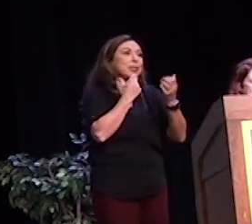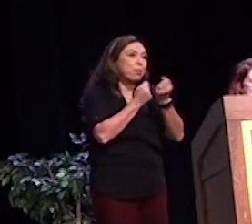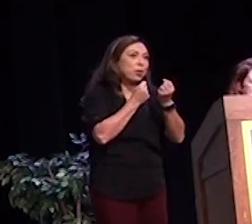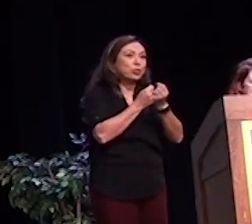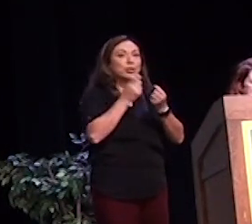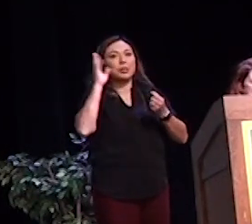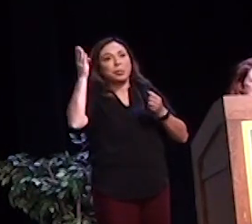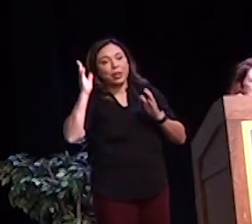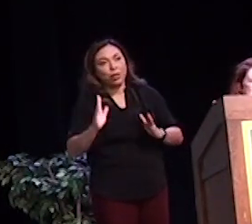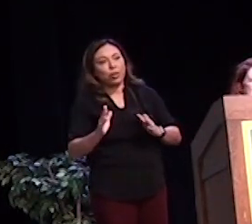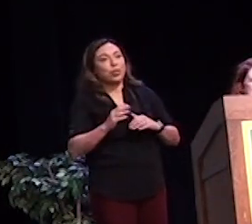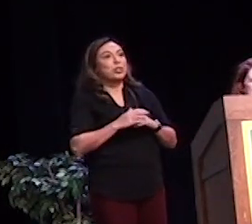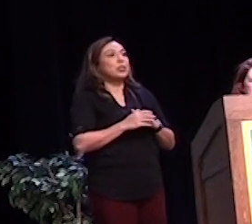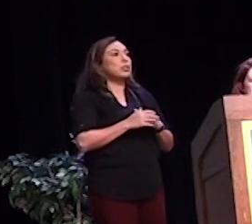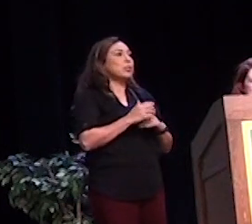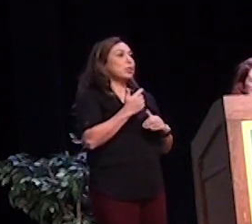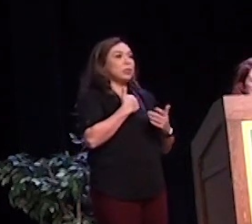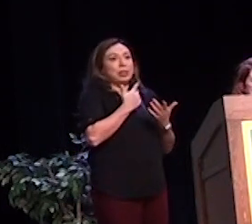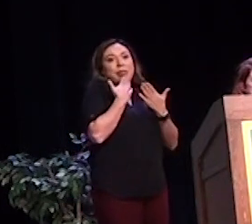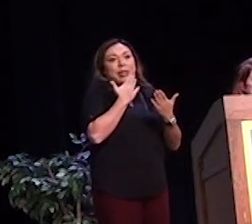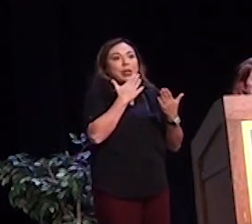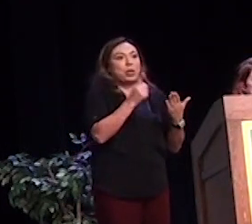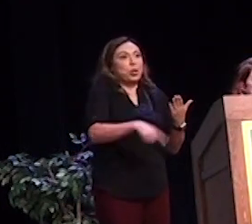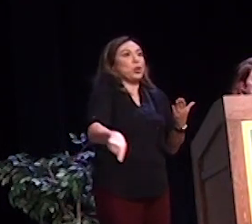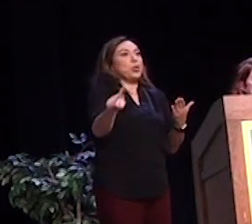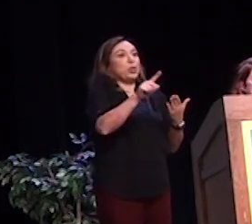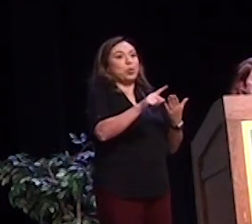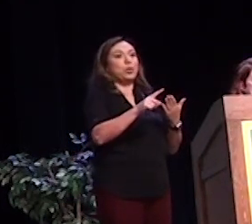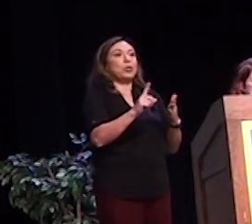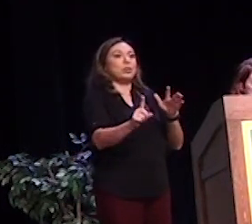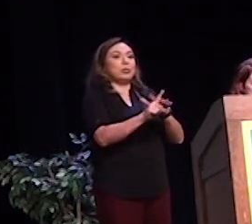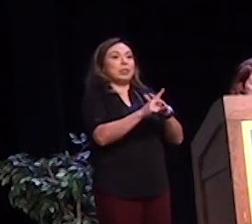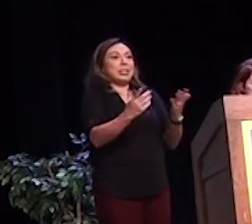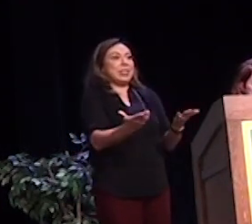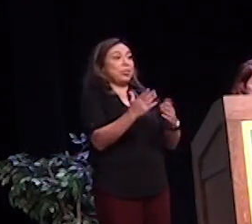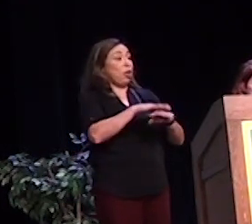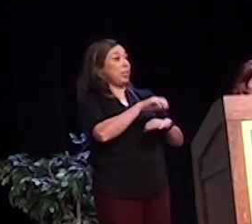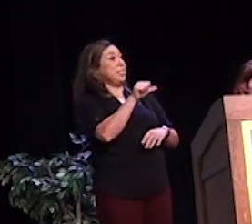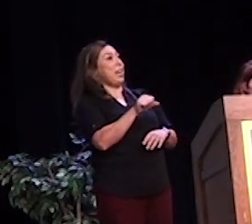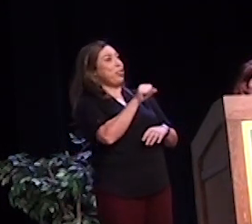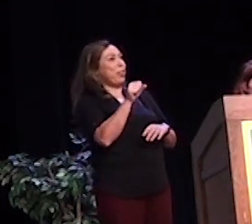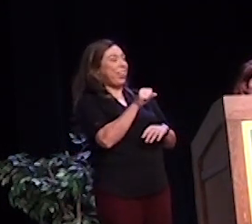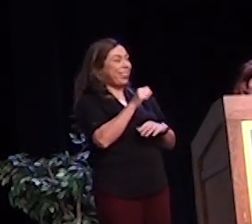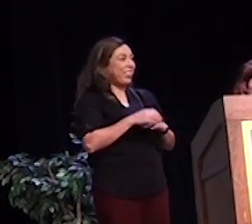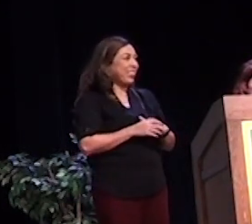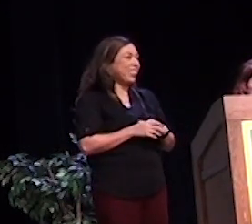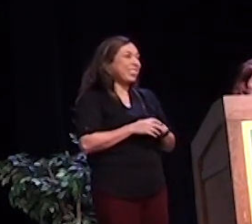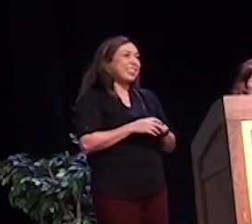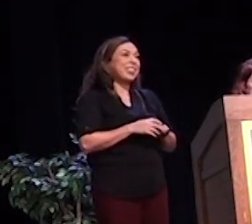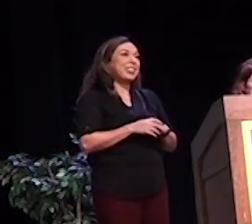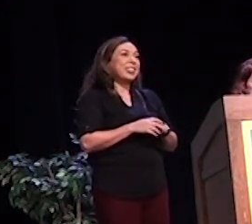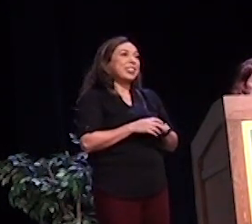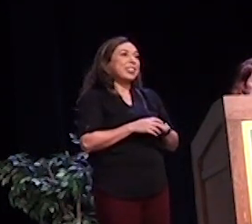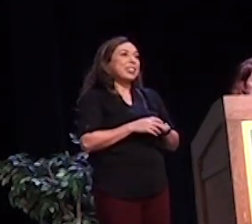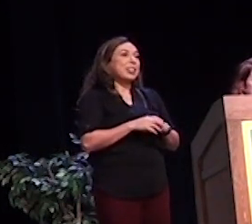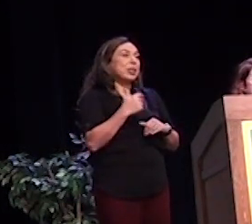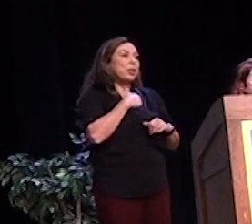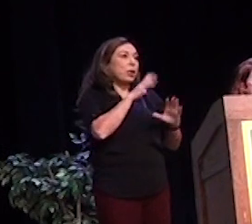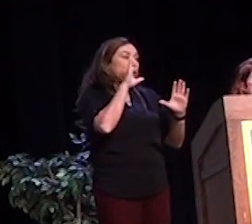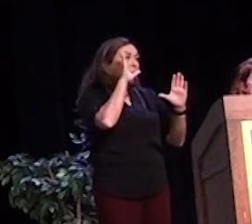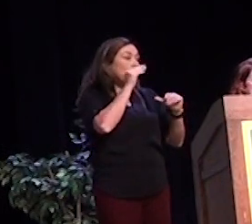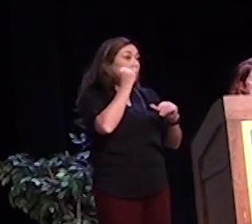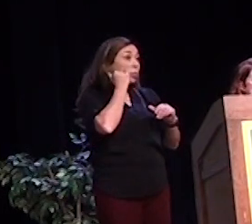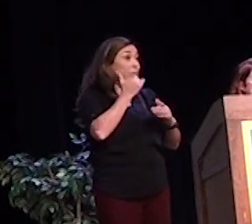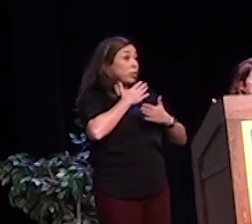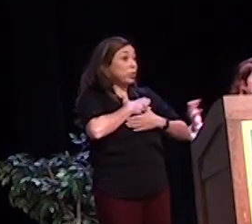speakers enough. We can't thank you enough for being here on a Saturday. We hope that